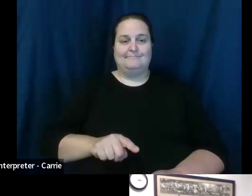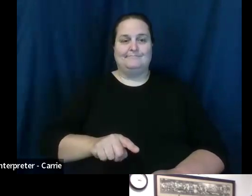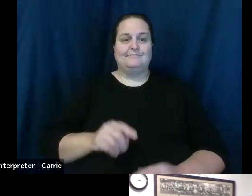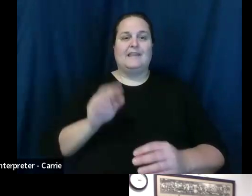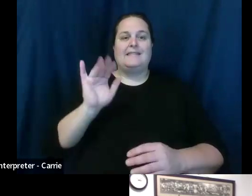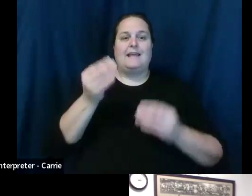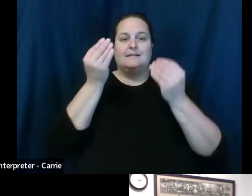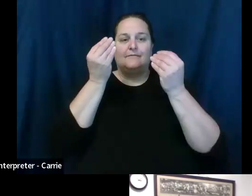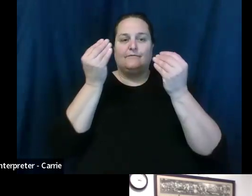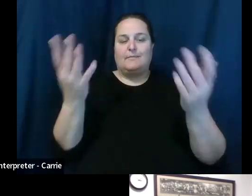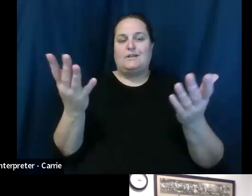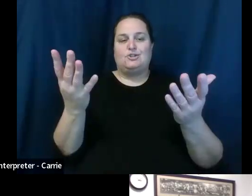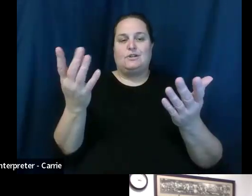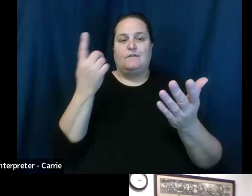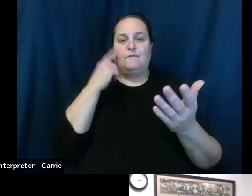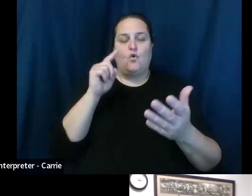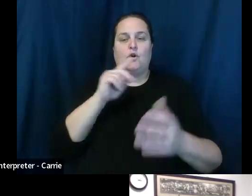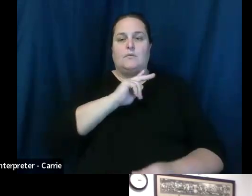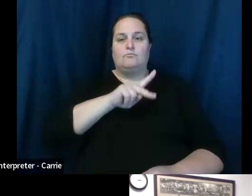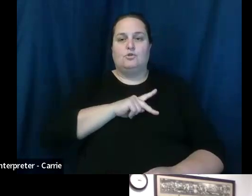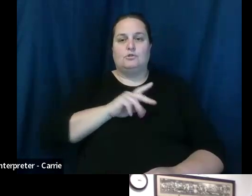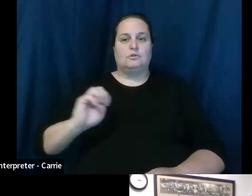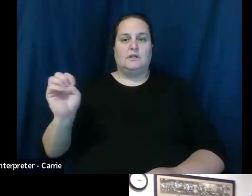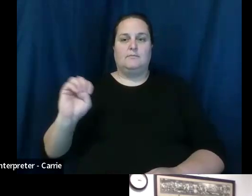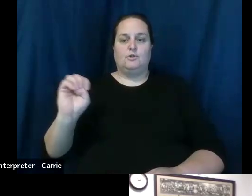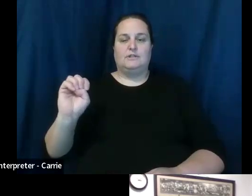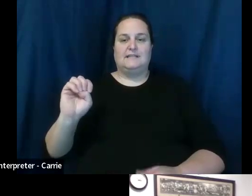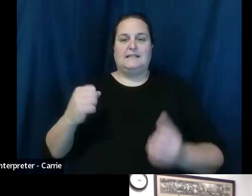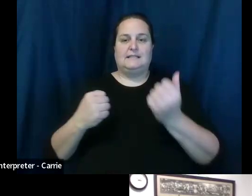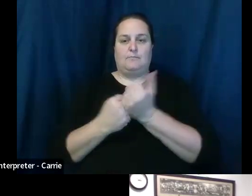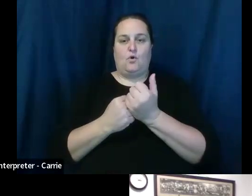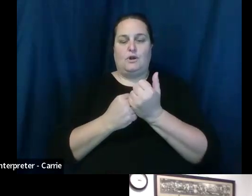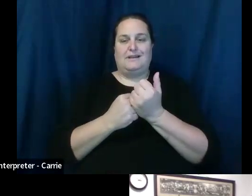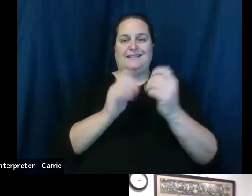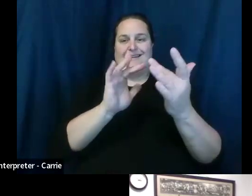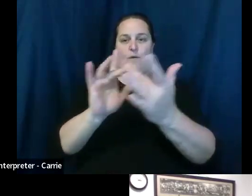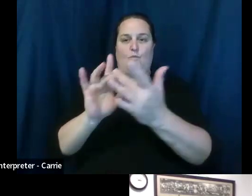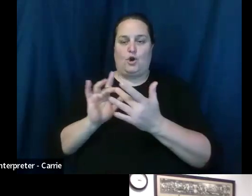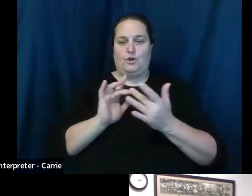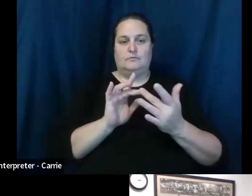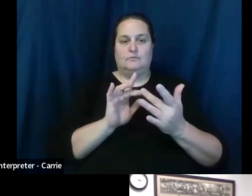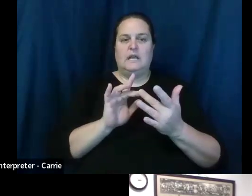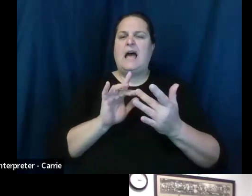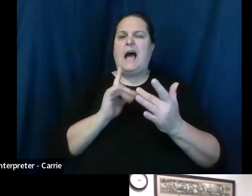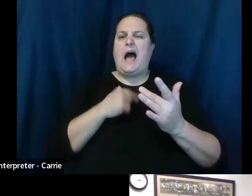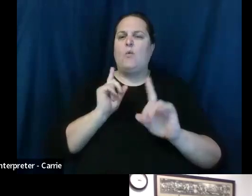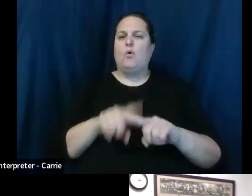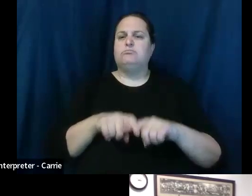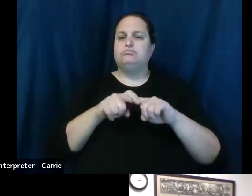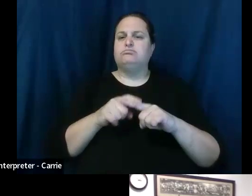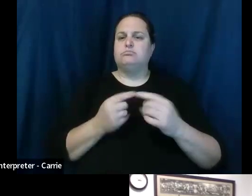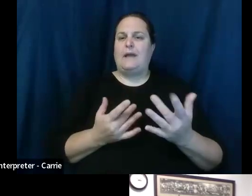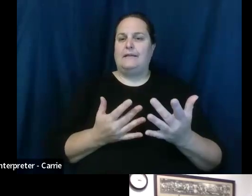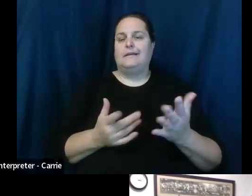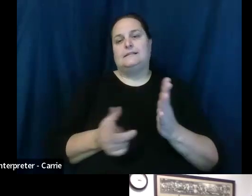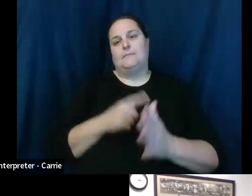your personal emergency network members. So we'll take a second here because this is sometimes takes people